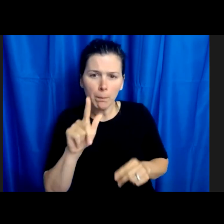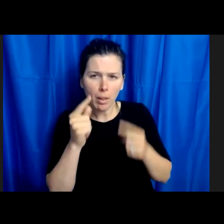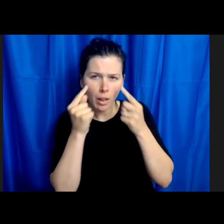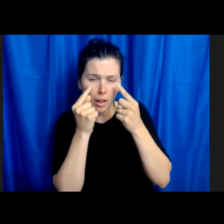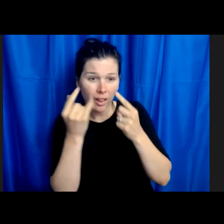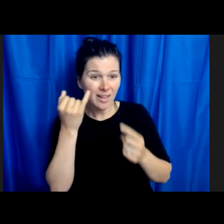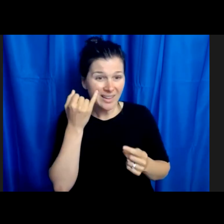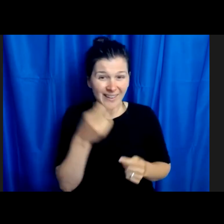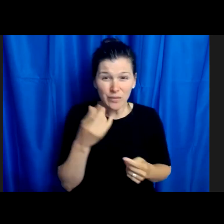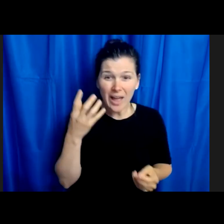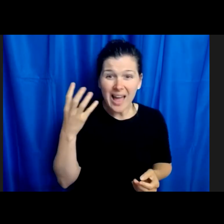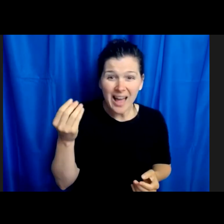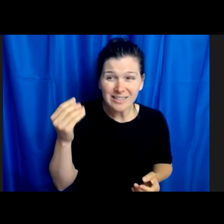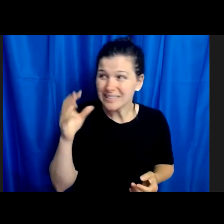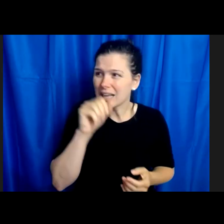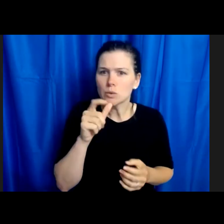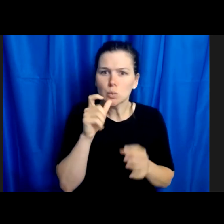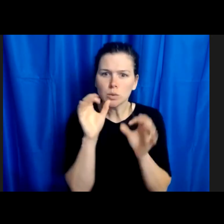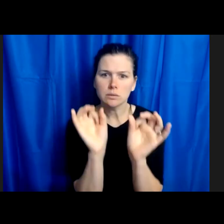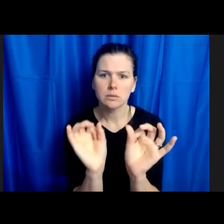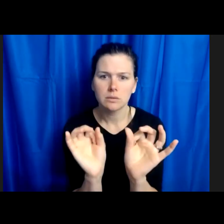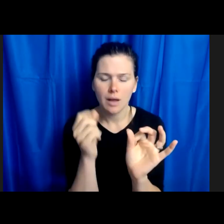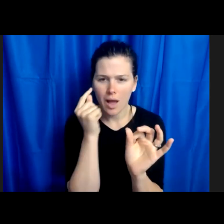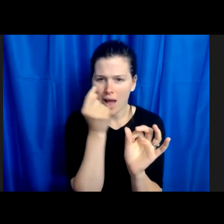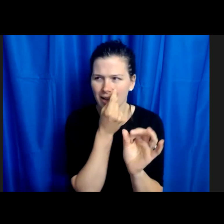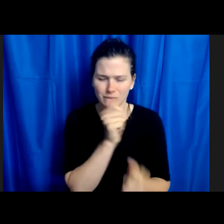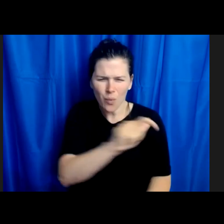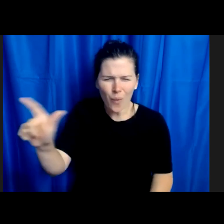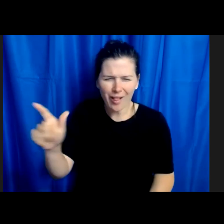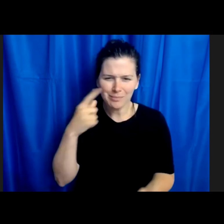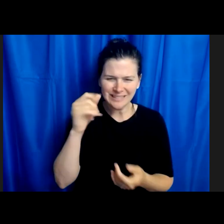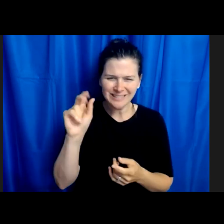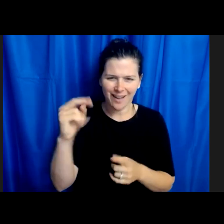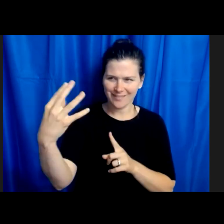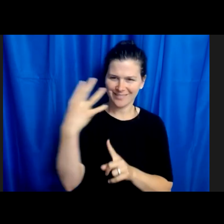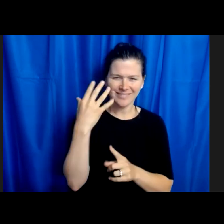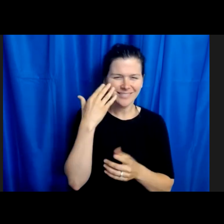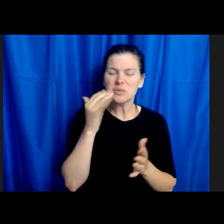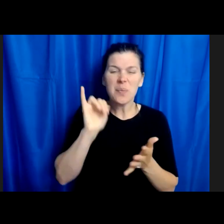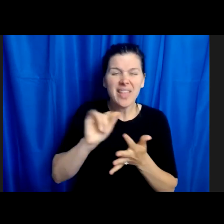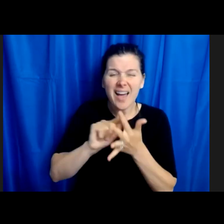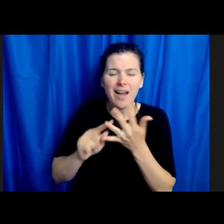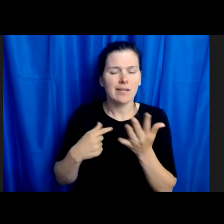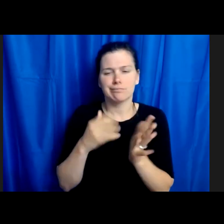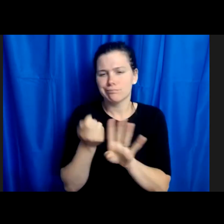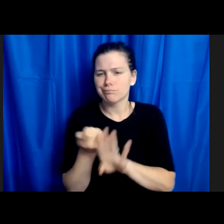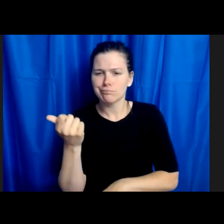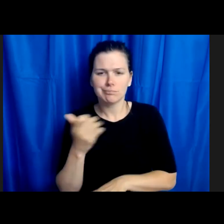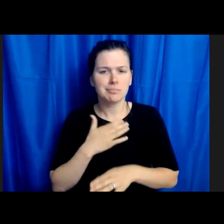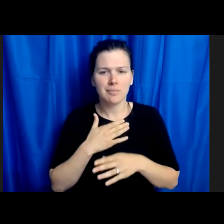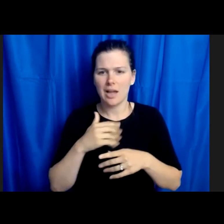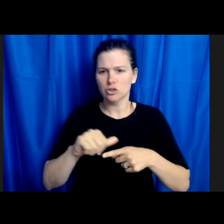whose pupils are pinpoint? Everybody's. So you can't go by that. And I've actually taken that out of any trainings that I've ever done because of that